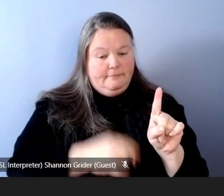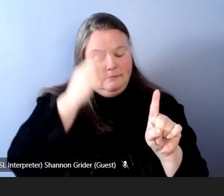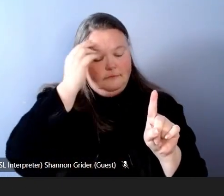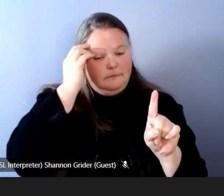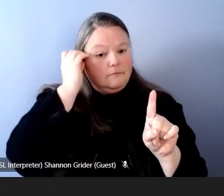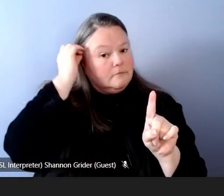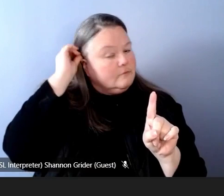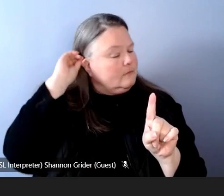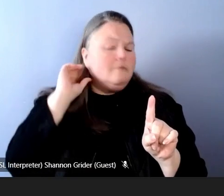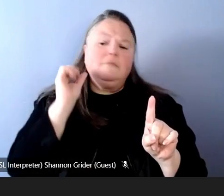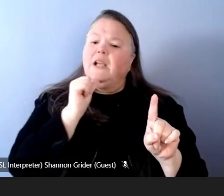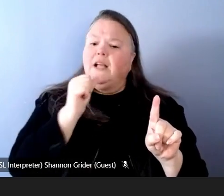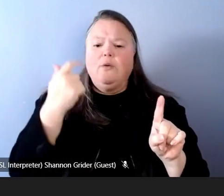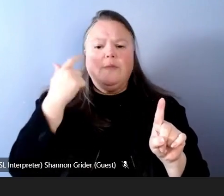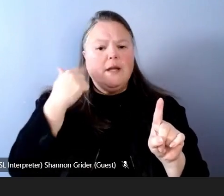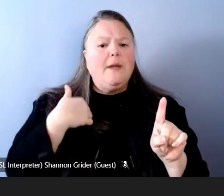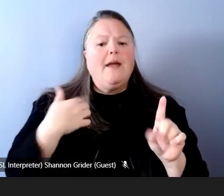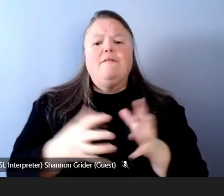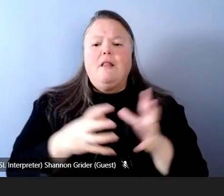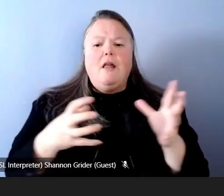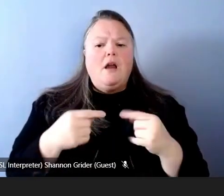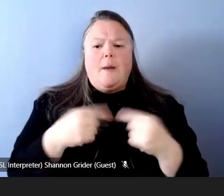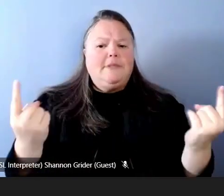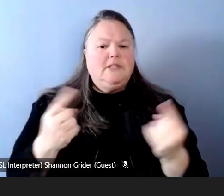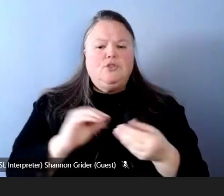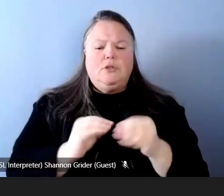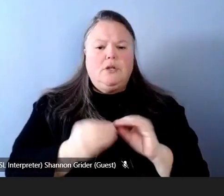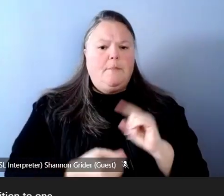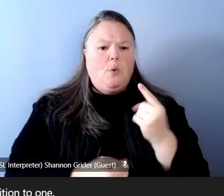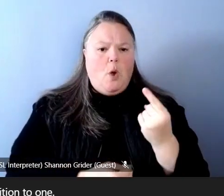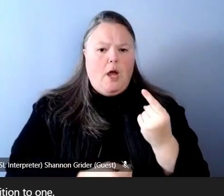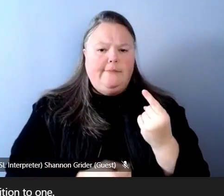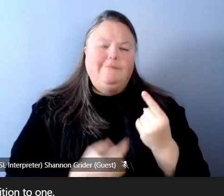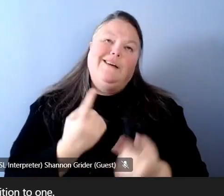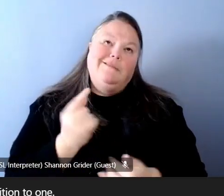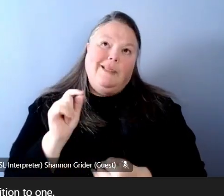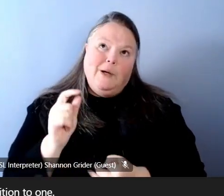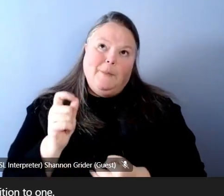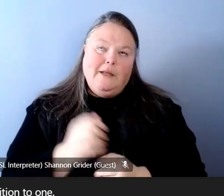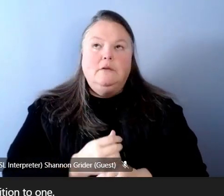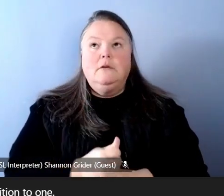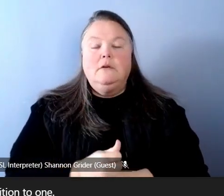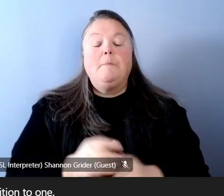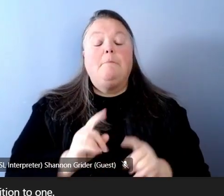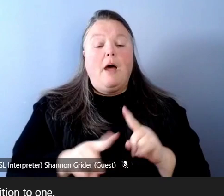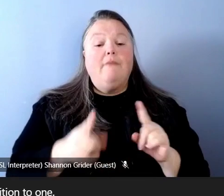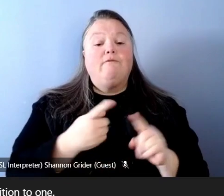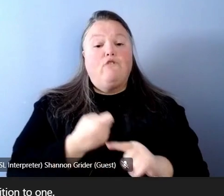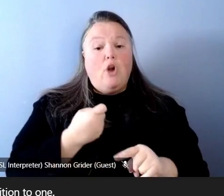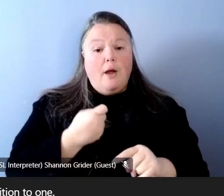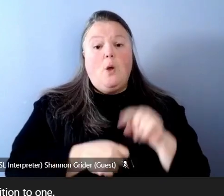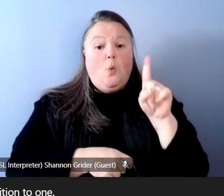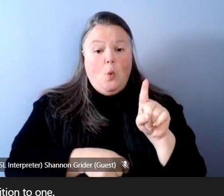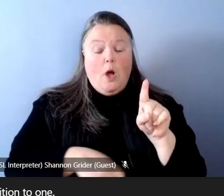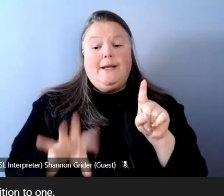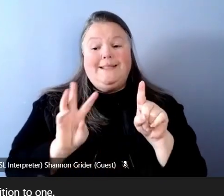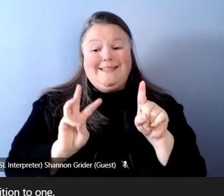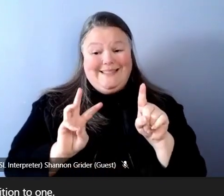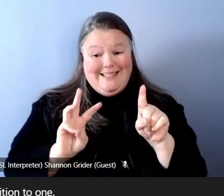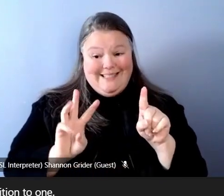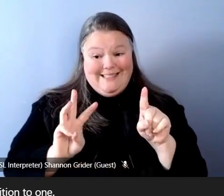I don't think we had too much opposition to 1. Well, kind of, but in between 1 and